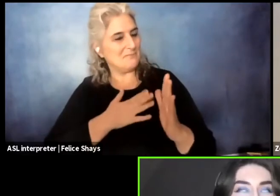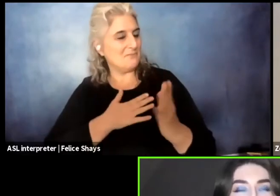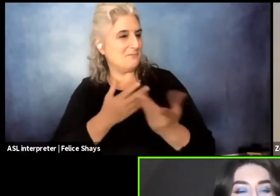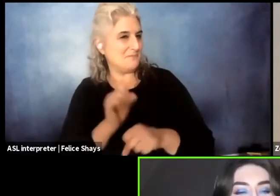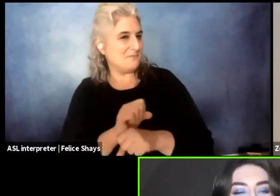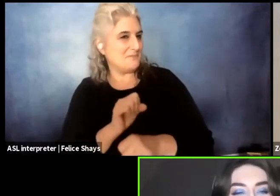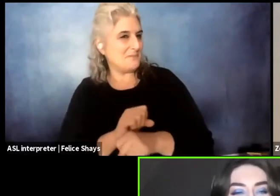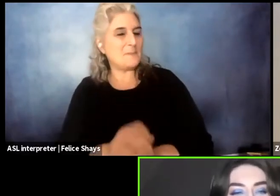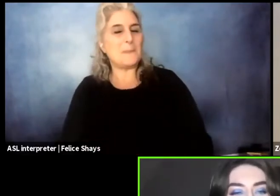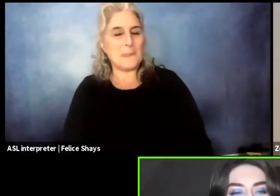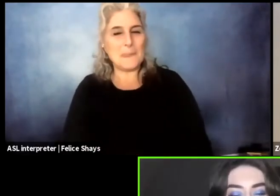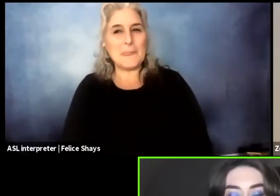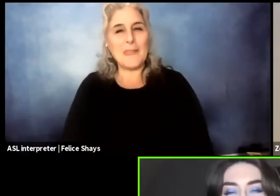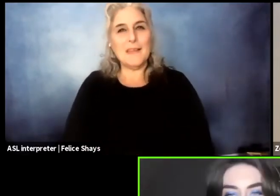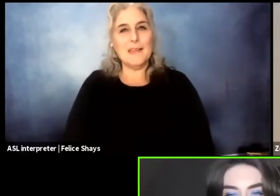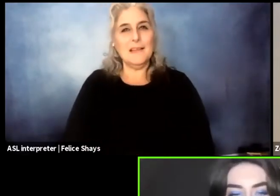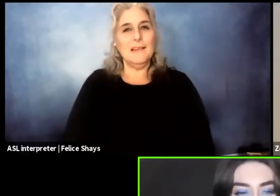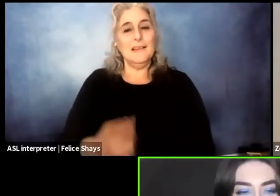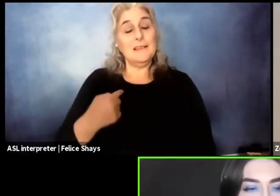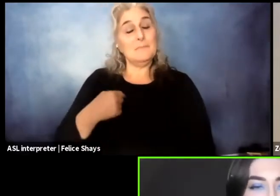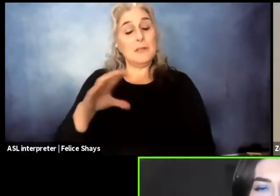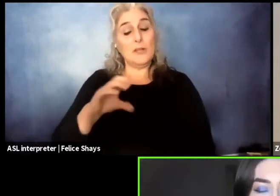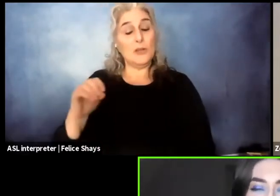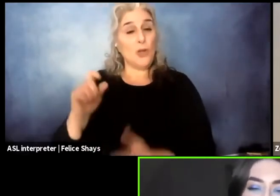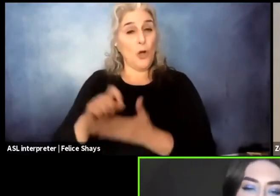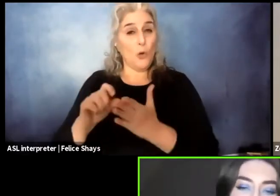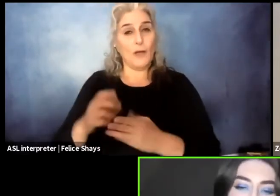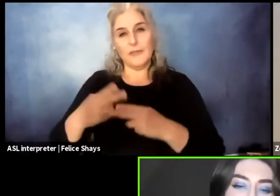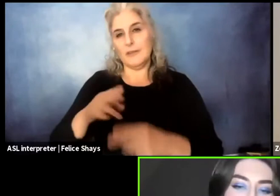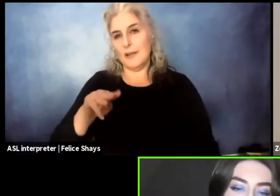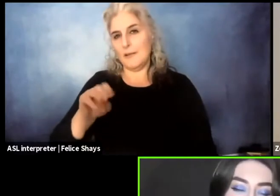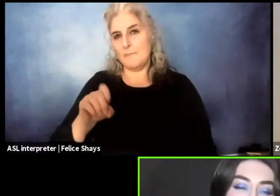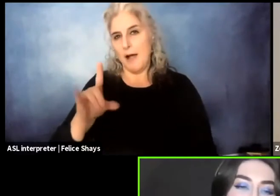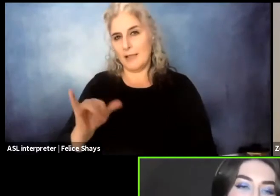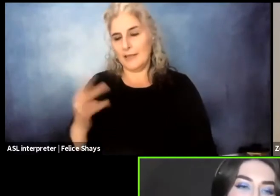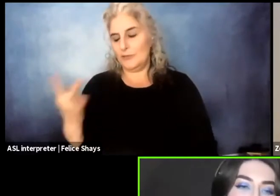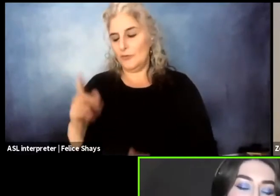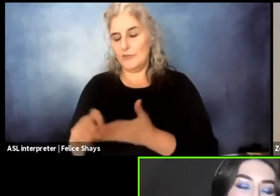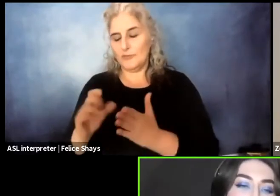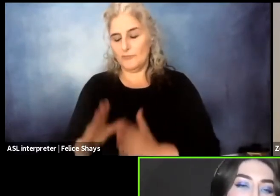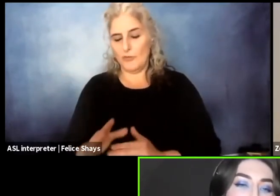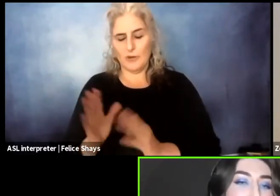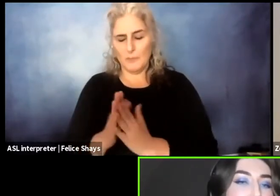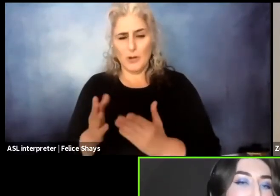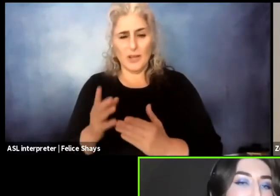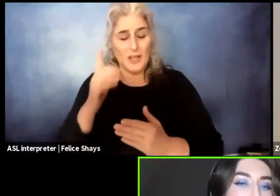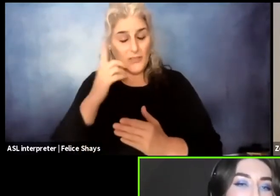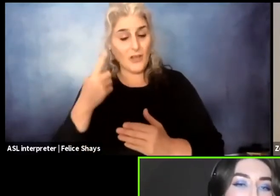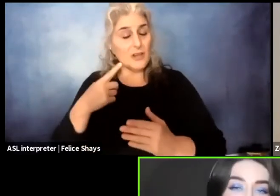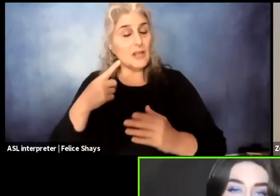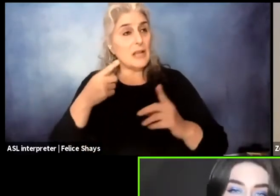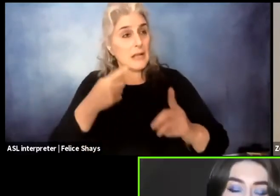With the book, we felt, me and my co-author Molly, we really felt that for a long time, sex workers have been a group